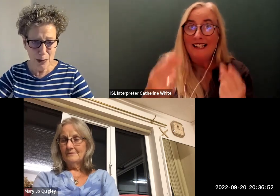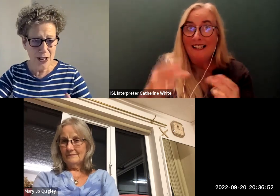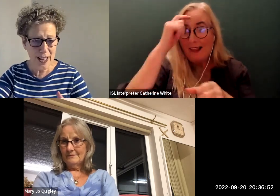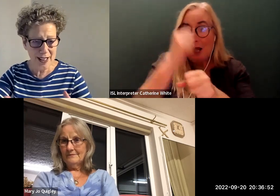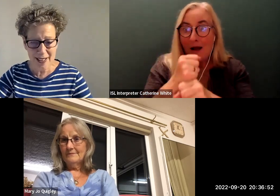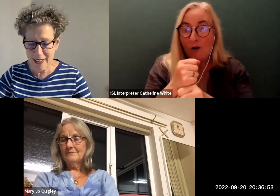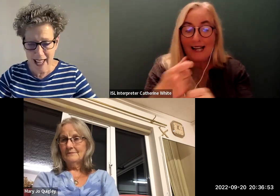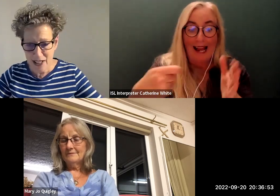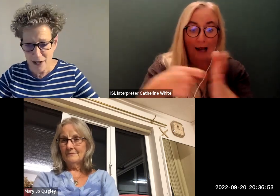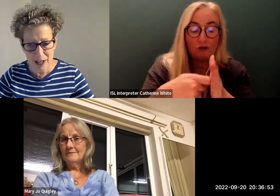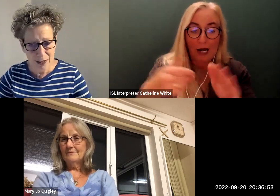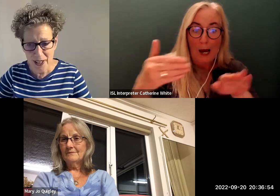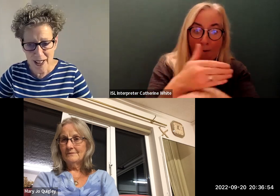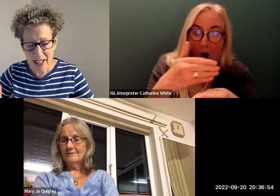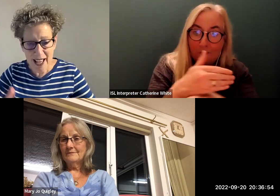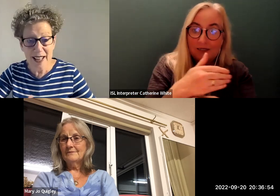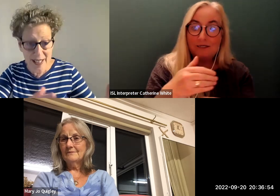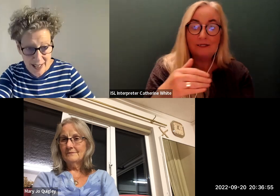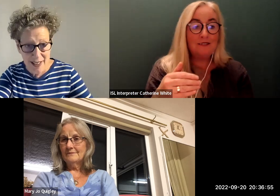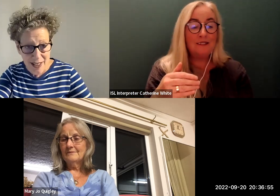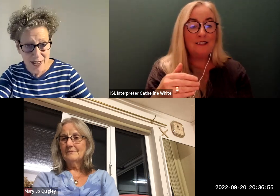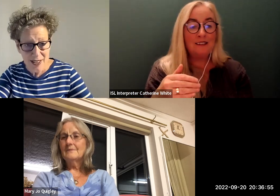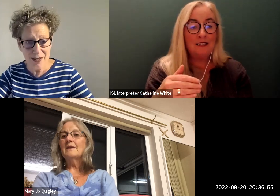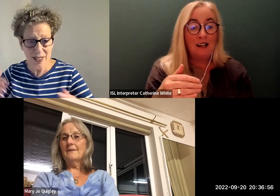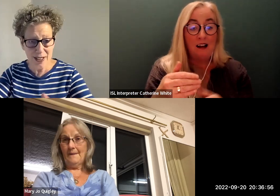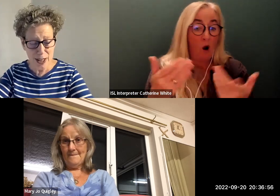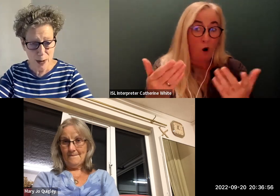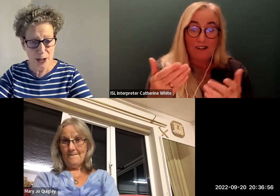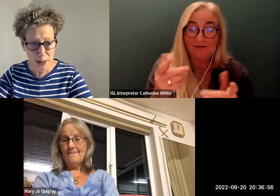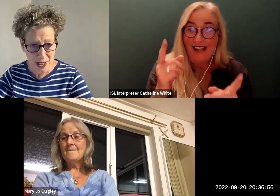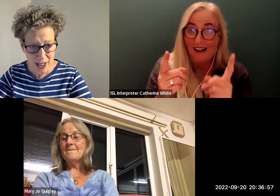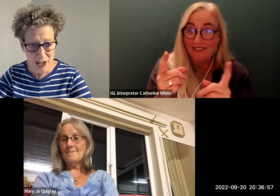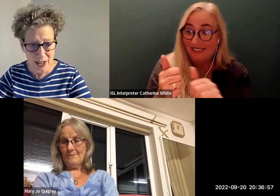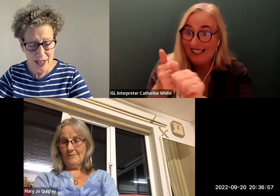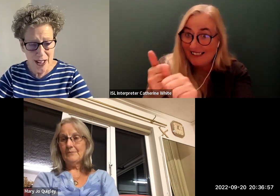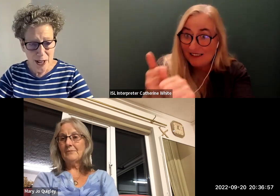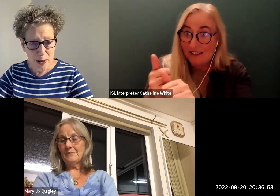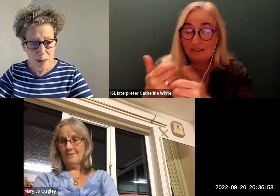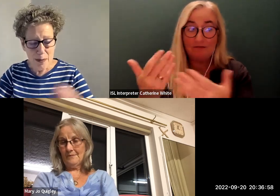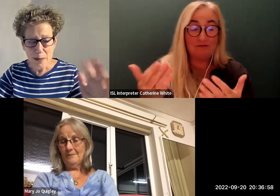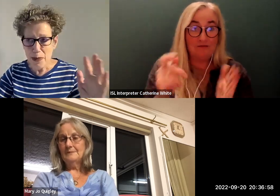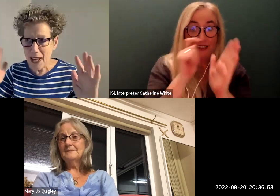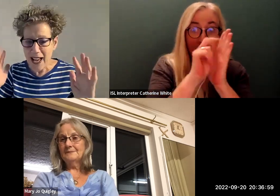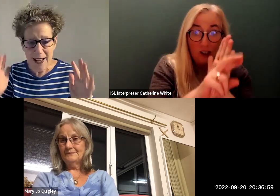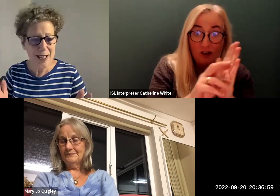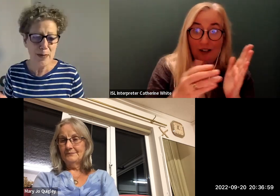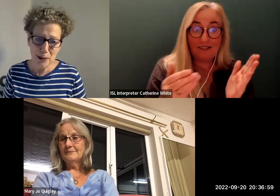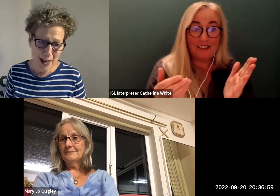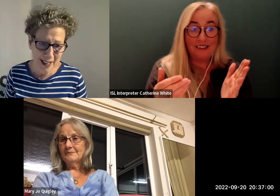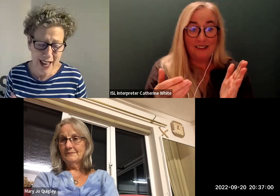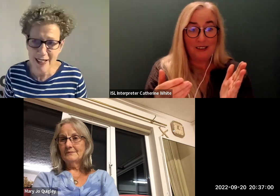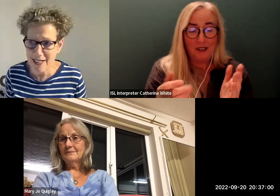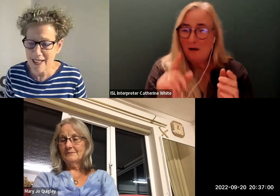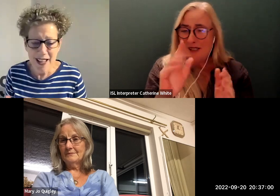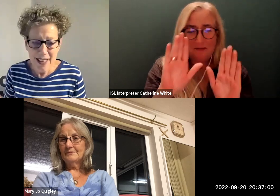level, whether it's the category of an assistant Yeah. as opposed to a teacher. Mm-hmm. But there has to be a